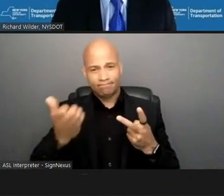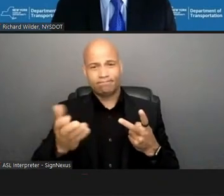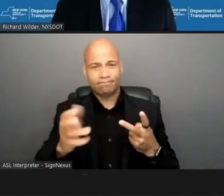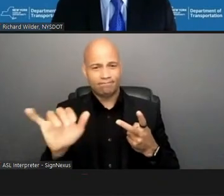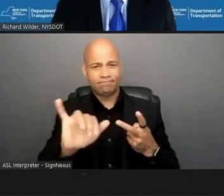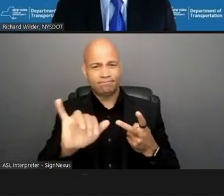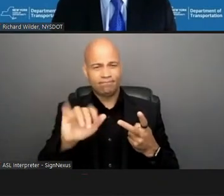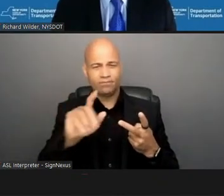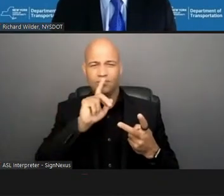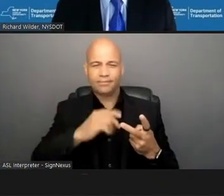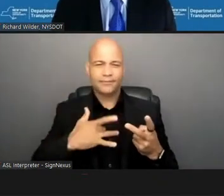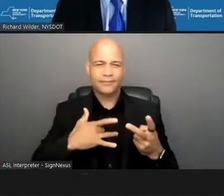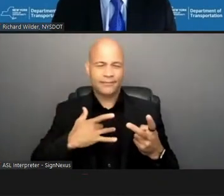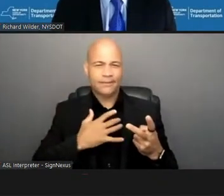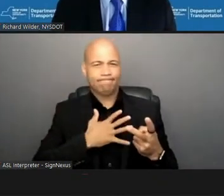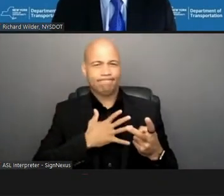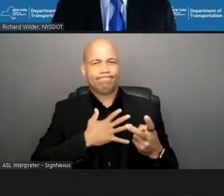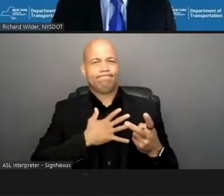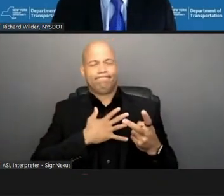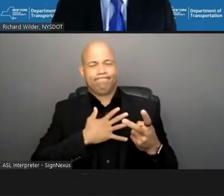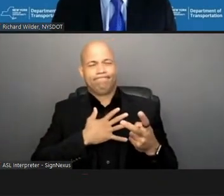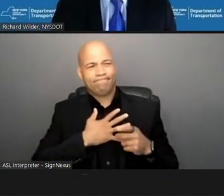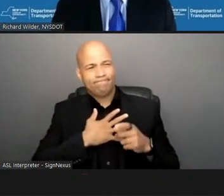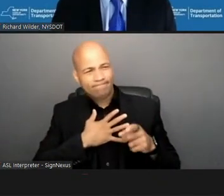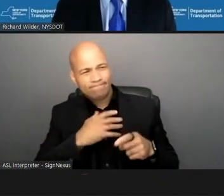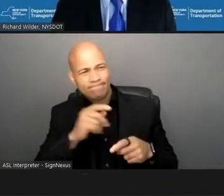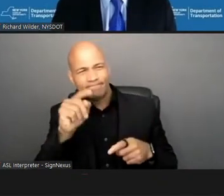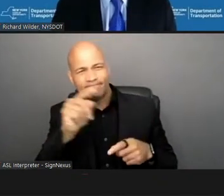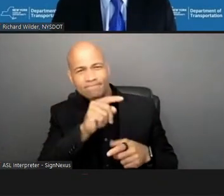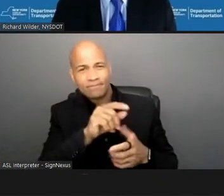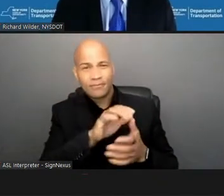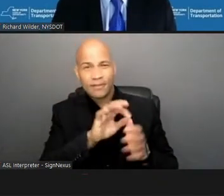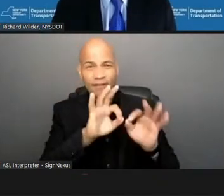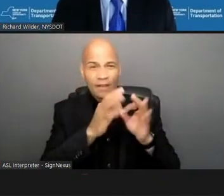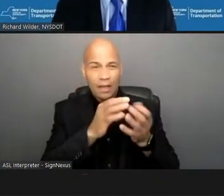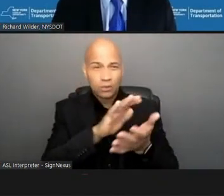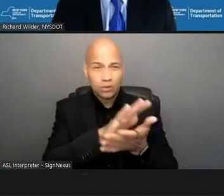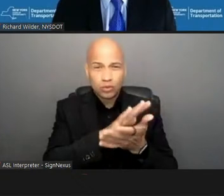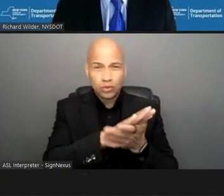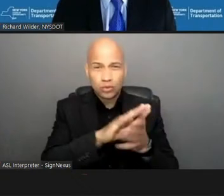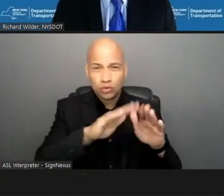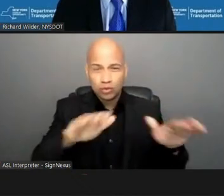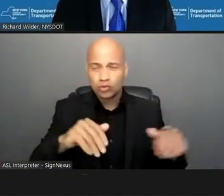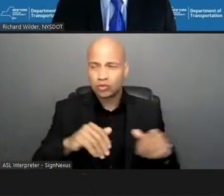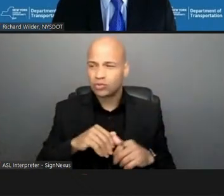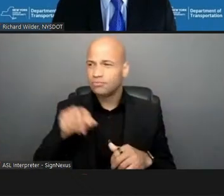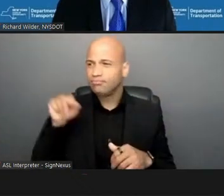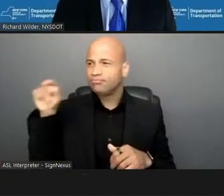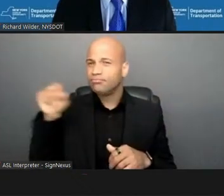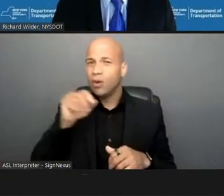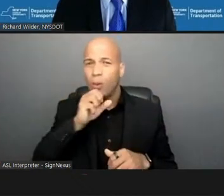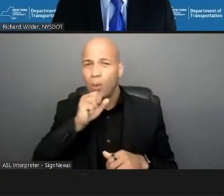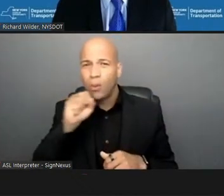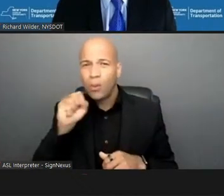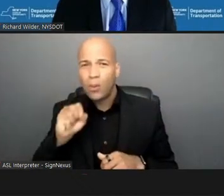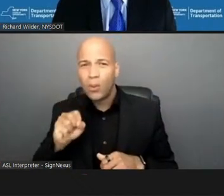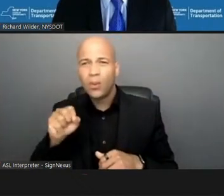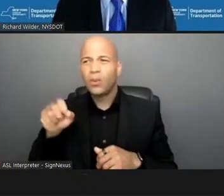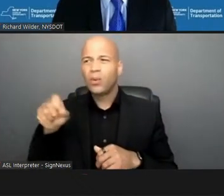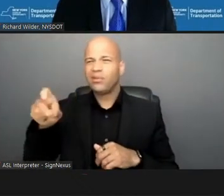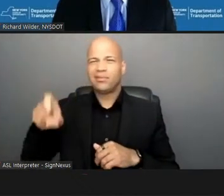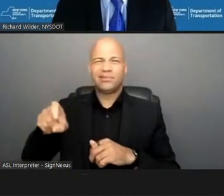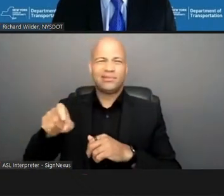empathetic for the families with school children and for the elderly who need medical AIDS or